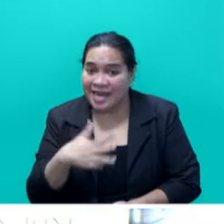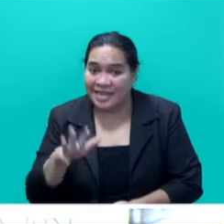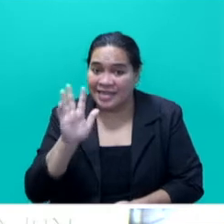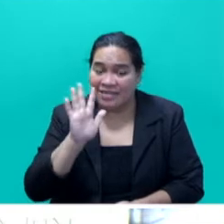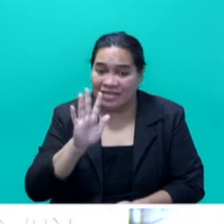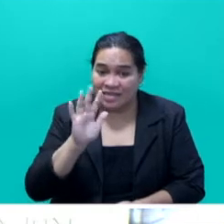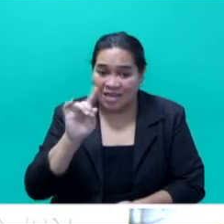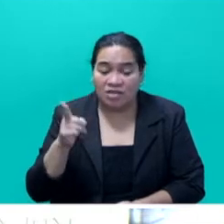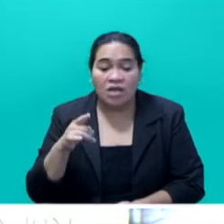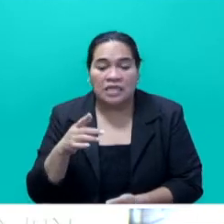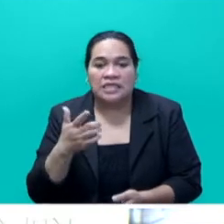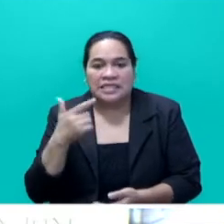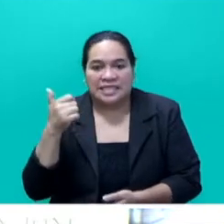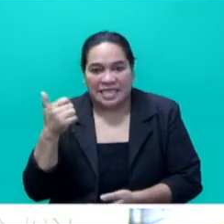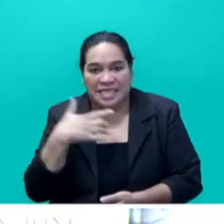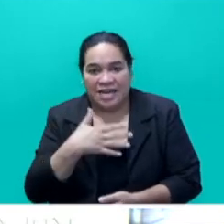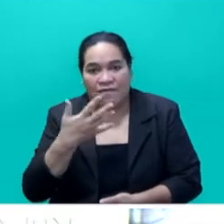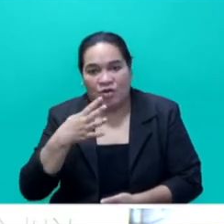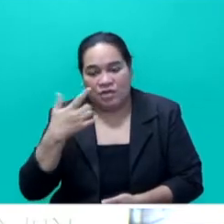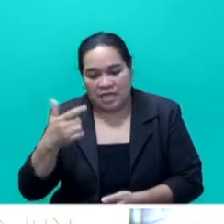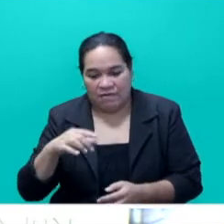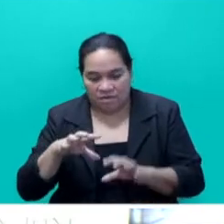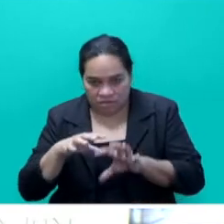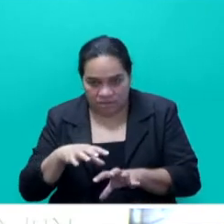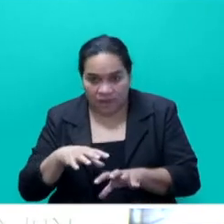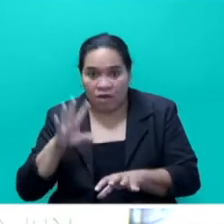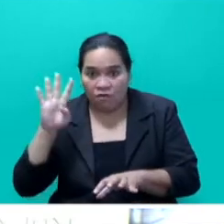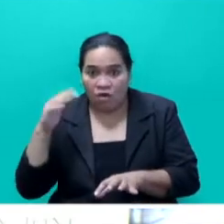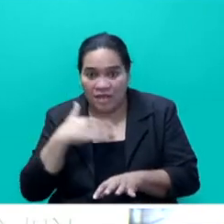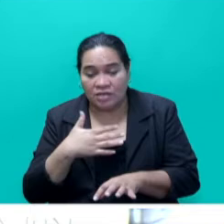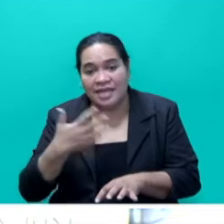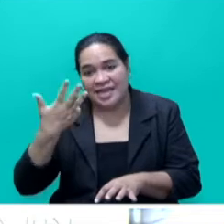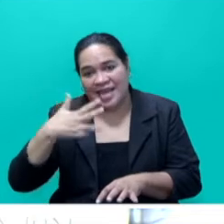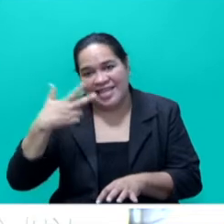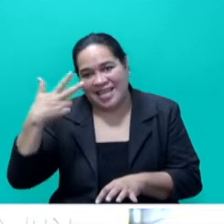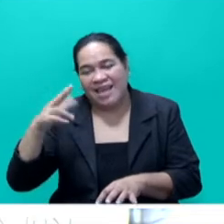290,647 were from Viti Levu and 4,098 were from Vanua Levu.